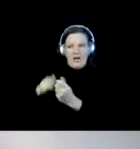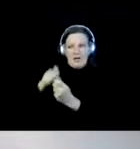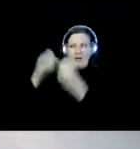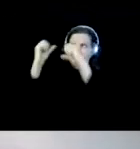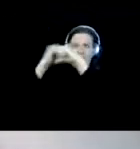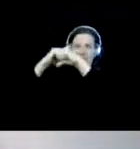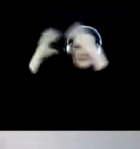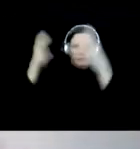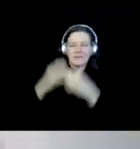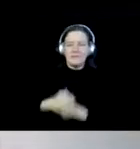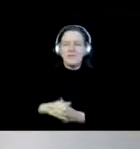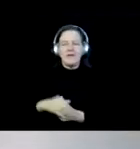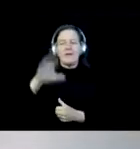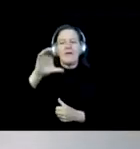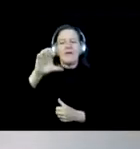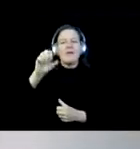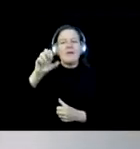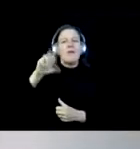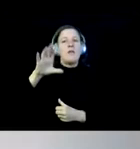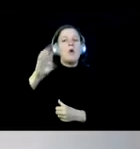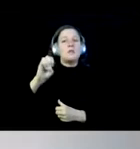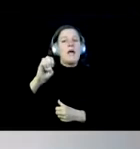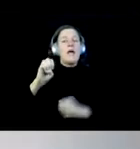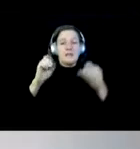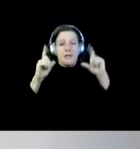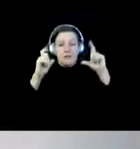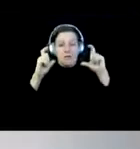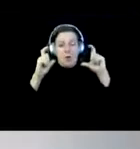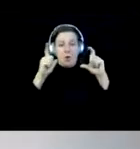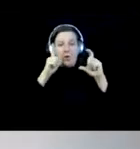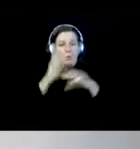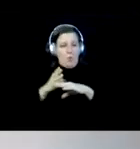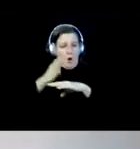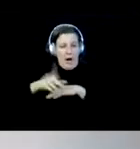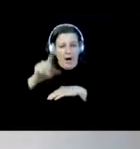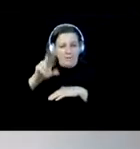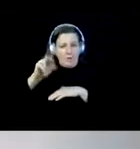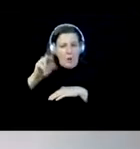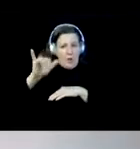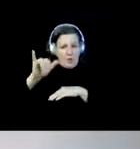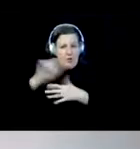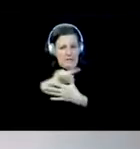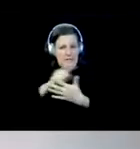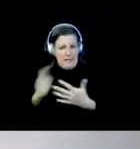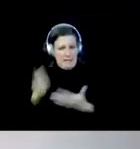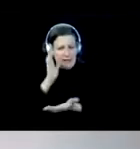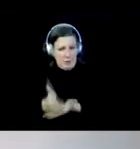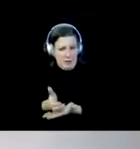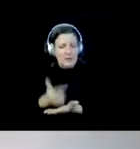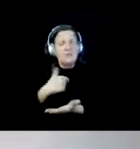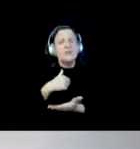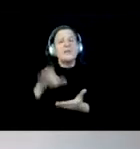The Essence photos follow the Tracy series of works. You did a couple of photos for